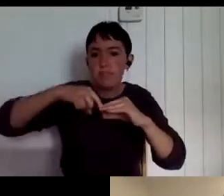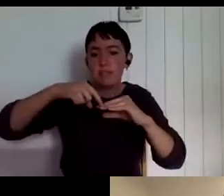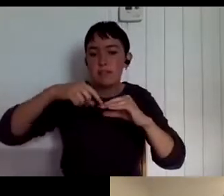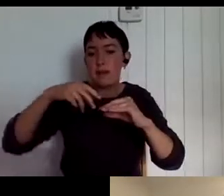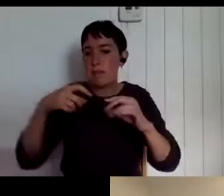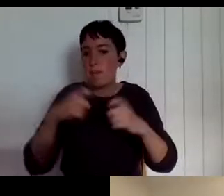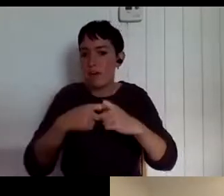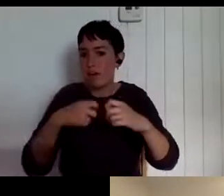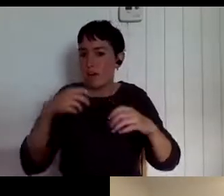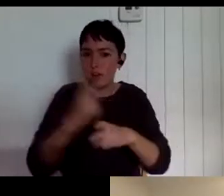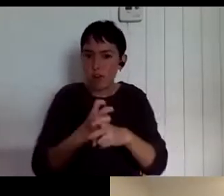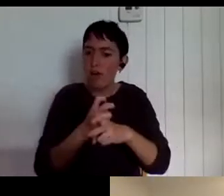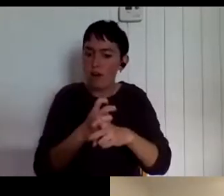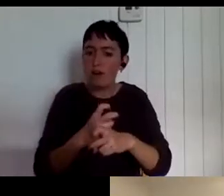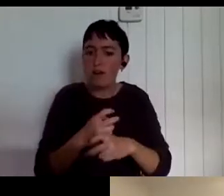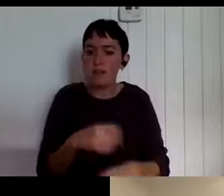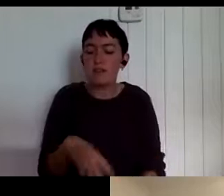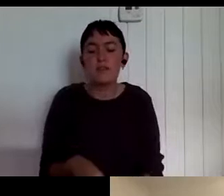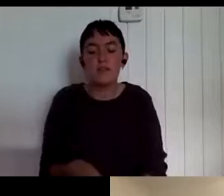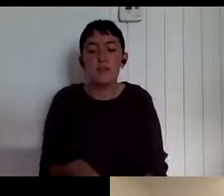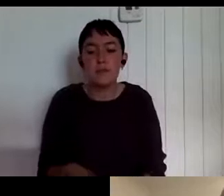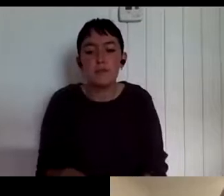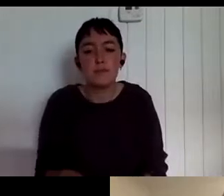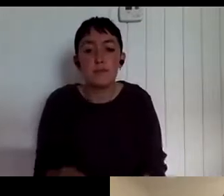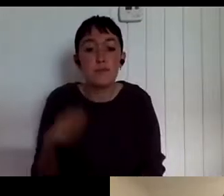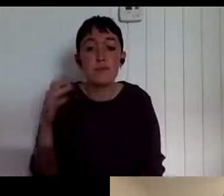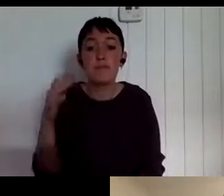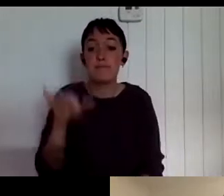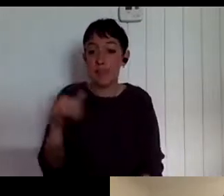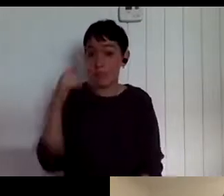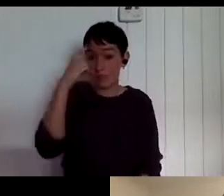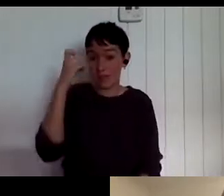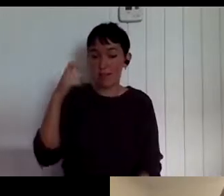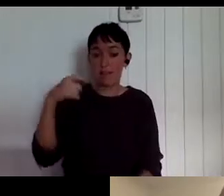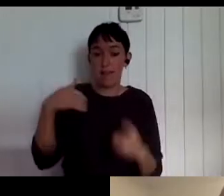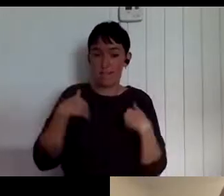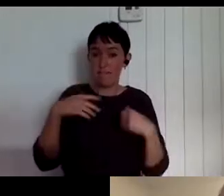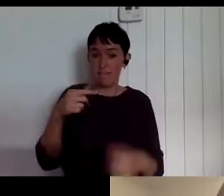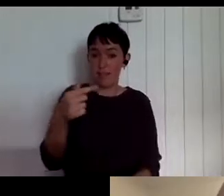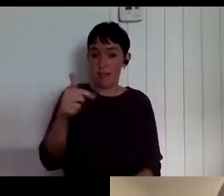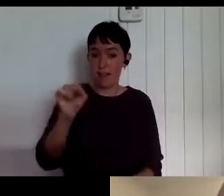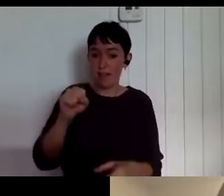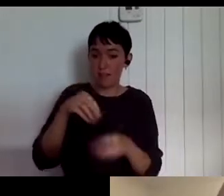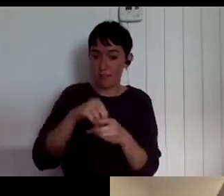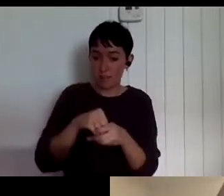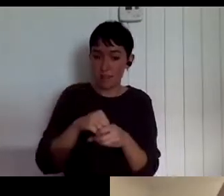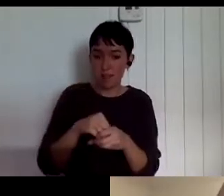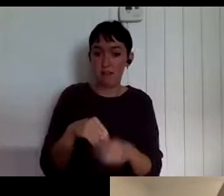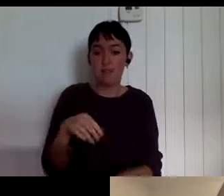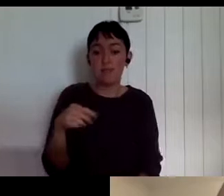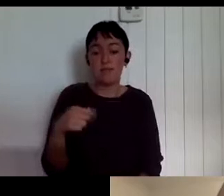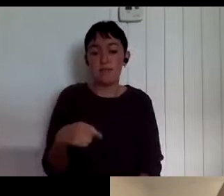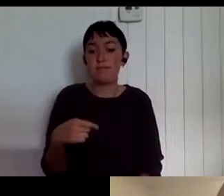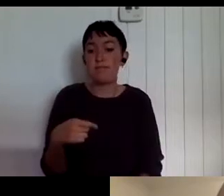under a lot of force to go into that site. And that's because there's a gas, right? So that gas sometimes could create expansions and literally delaminate